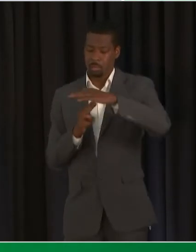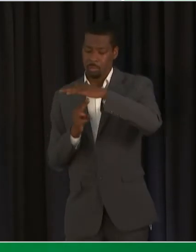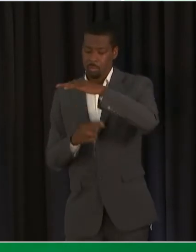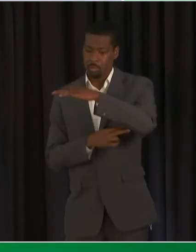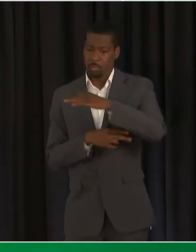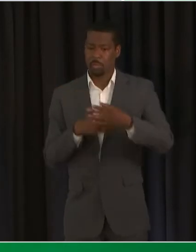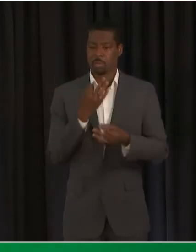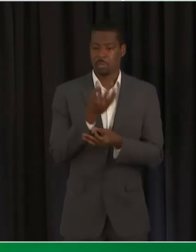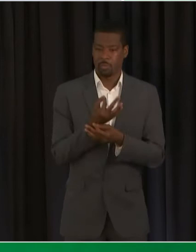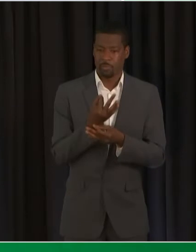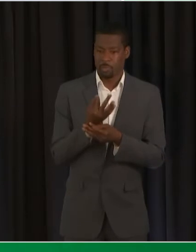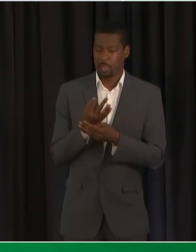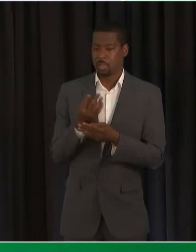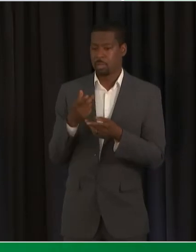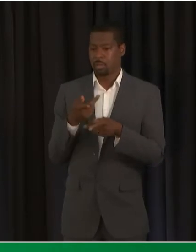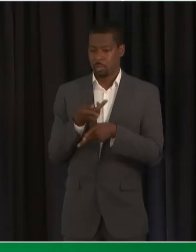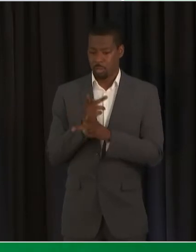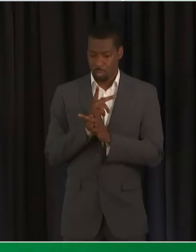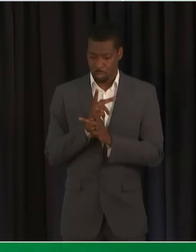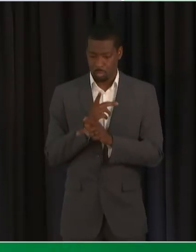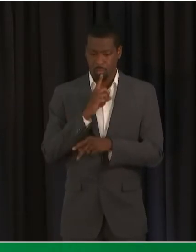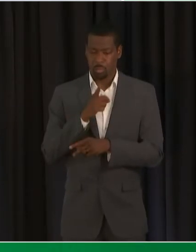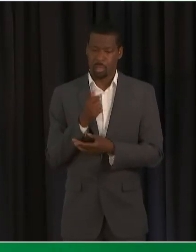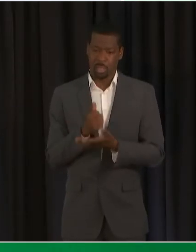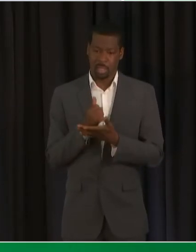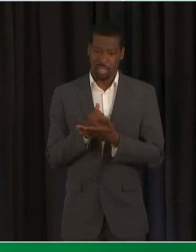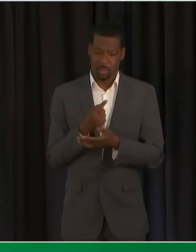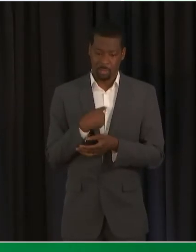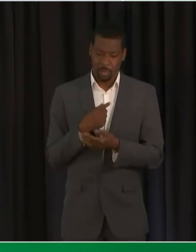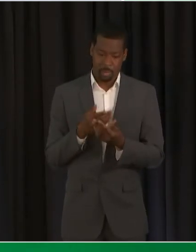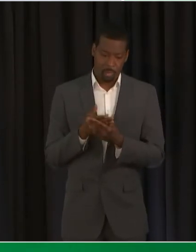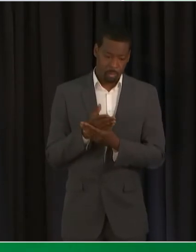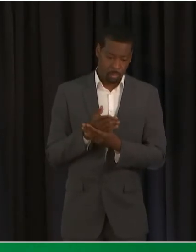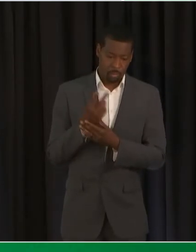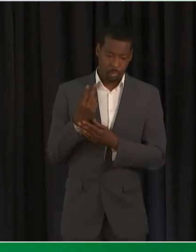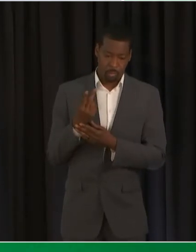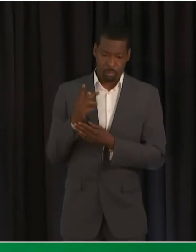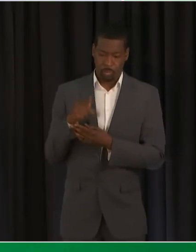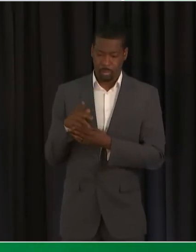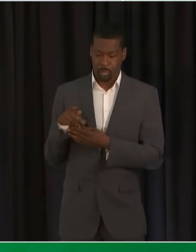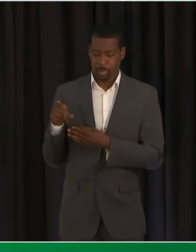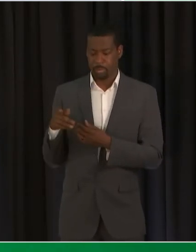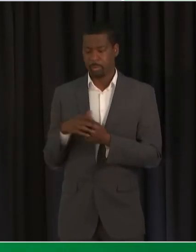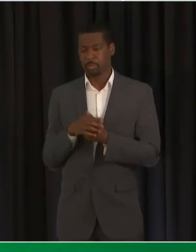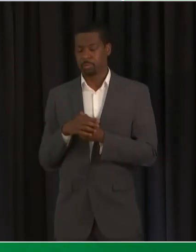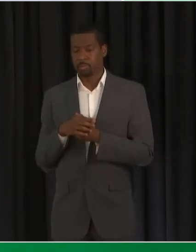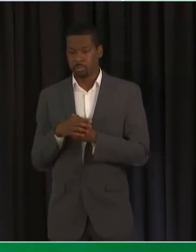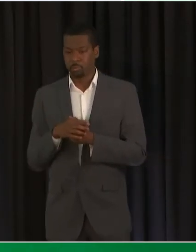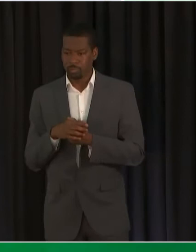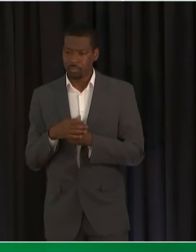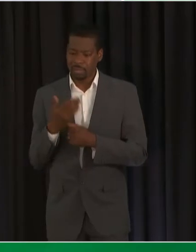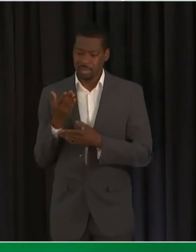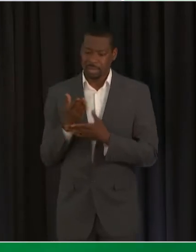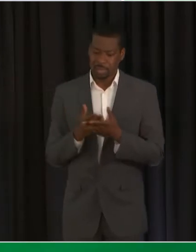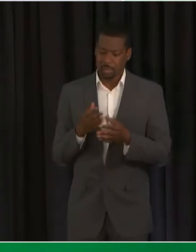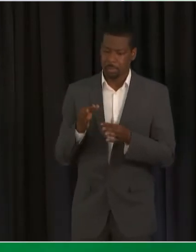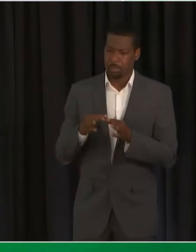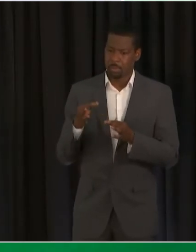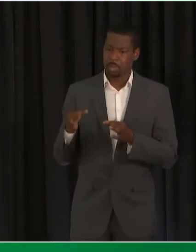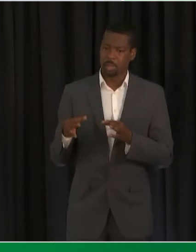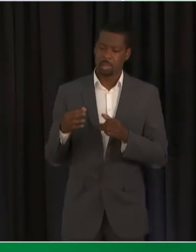loan from the district, which really got me through the 2 PPPs between 1 and 2 and some of the delays that